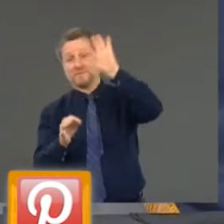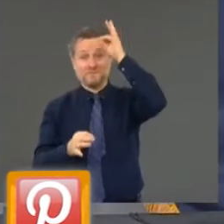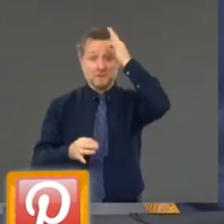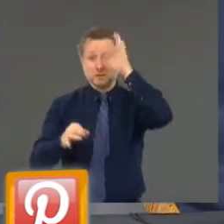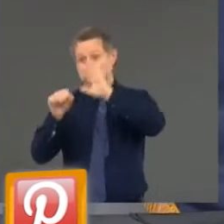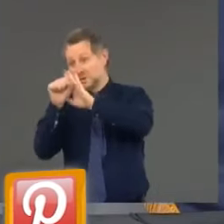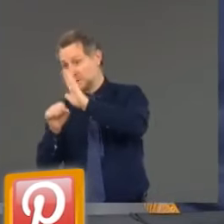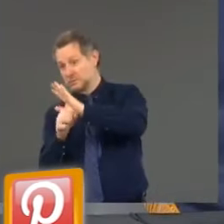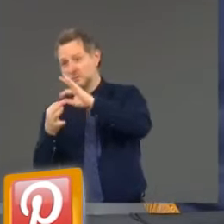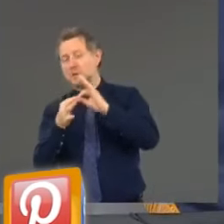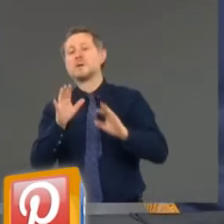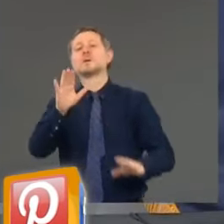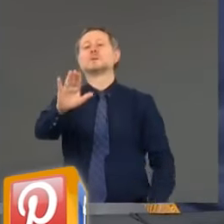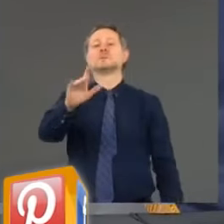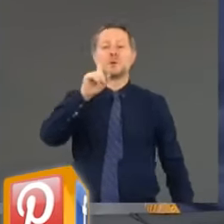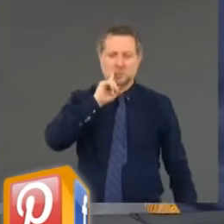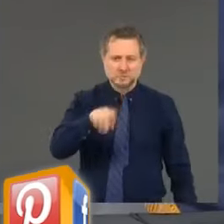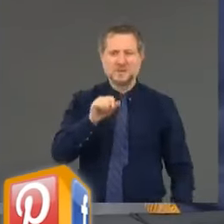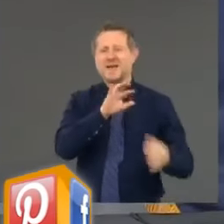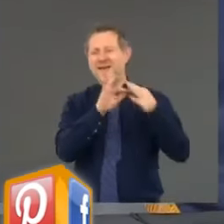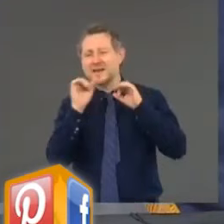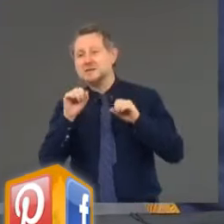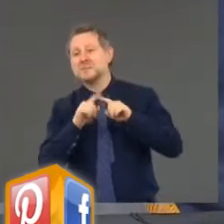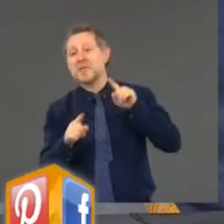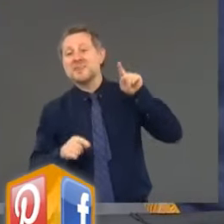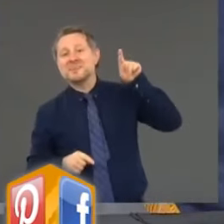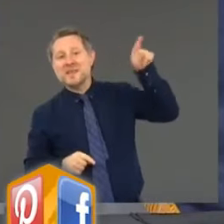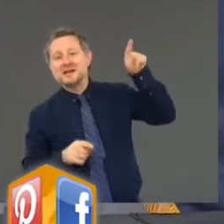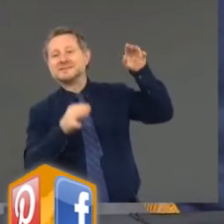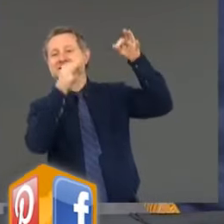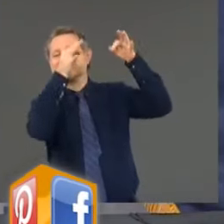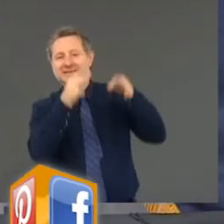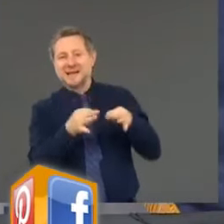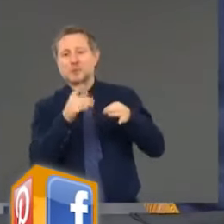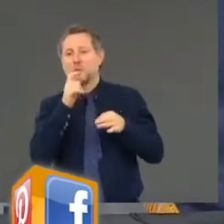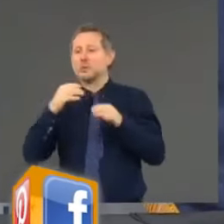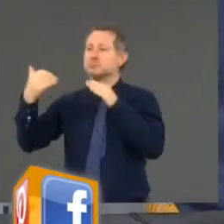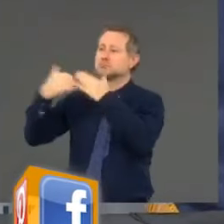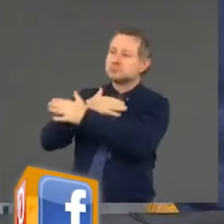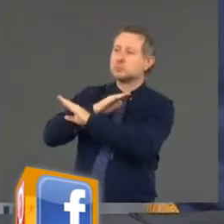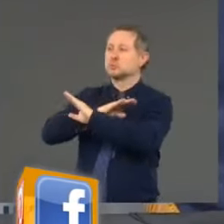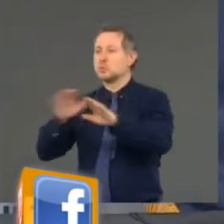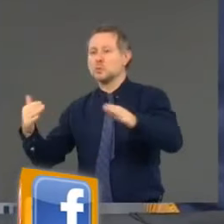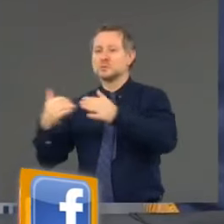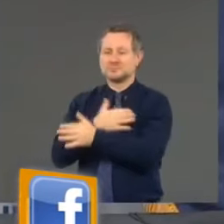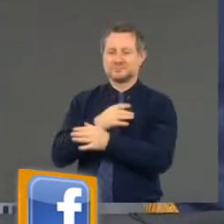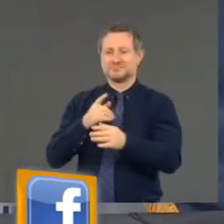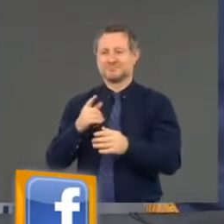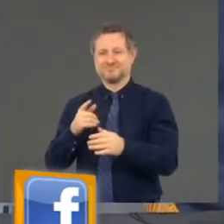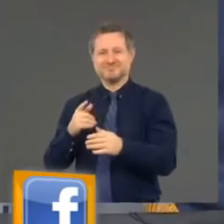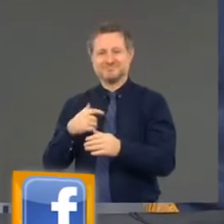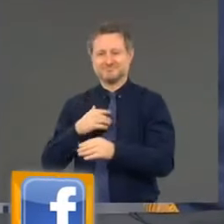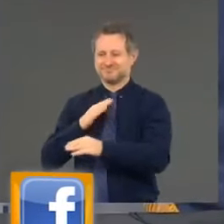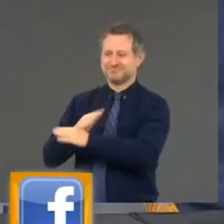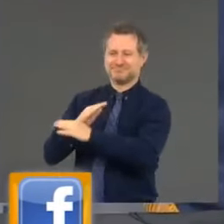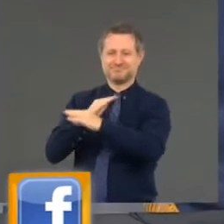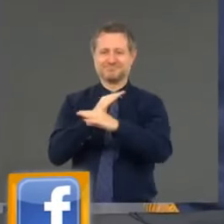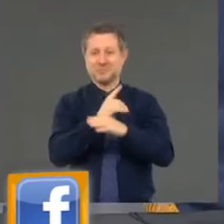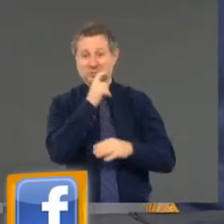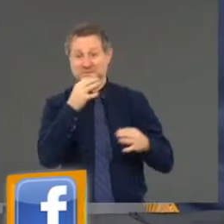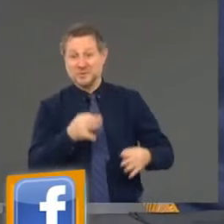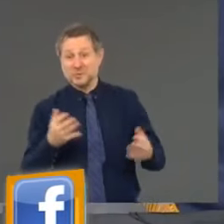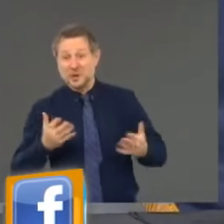determine who comes, who doesn't come. That's purely federal. And they determine what procedures